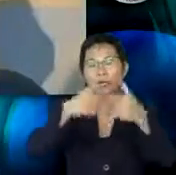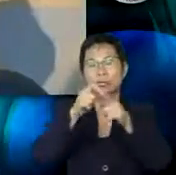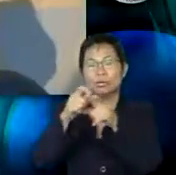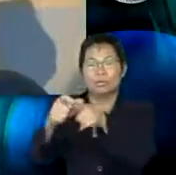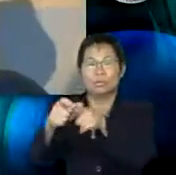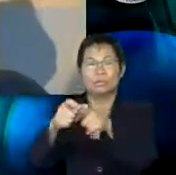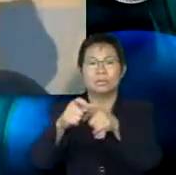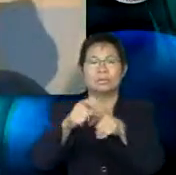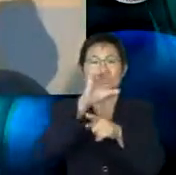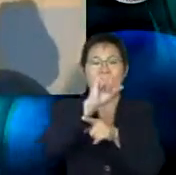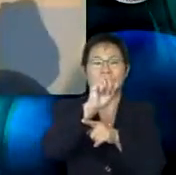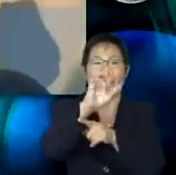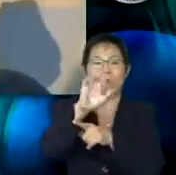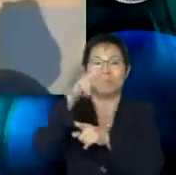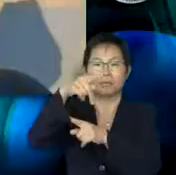carpenter?